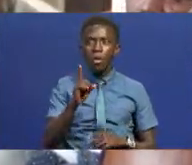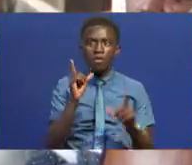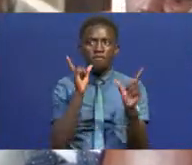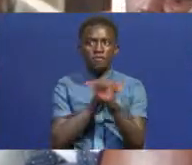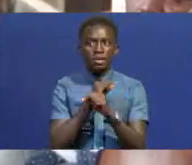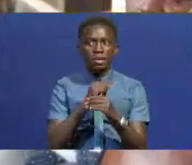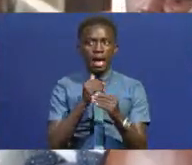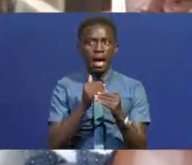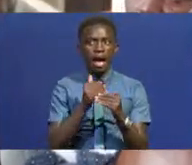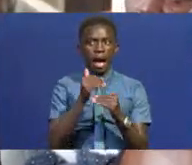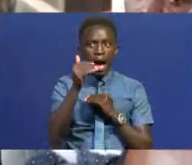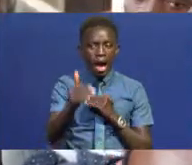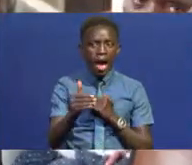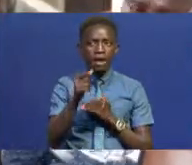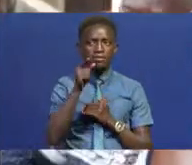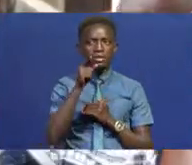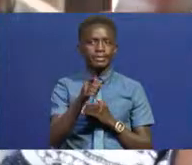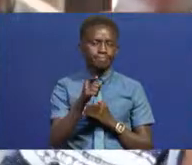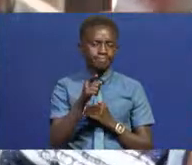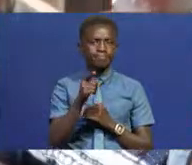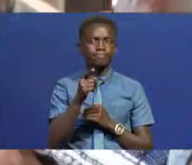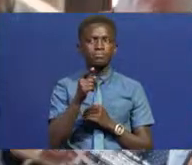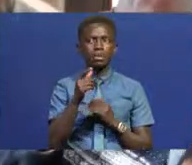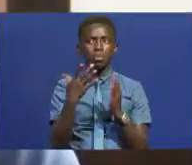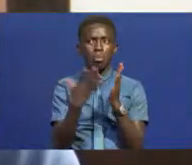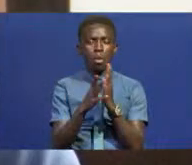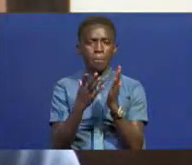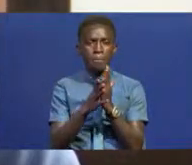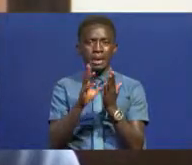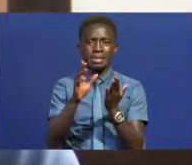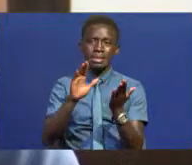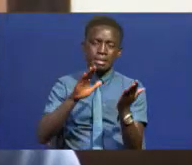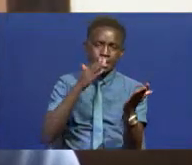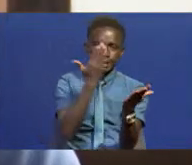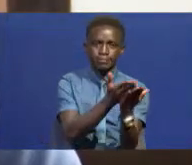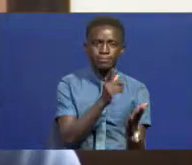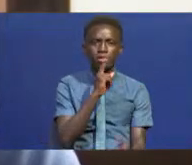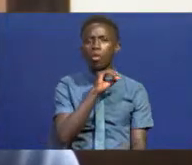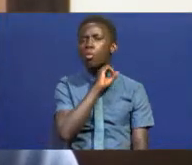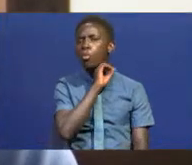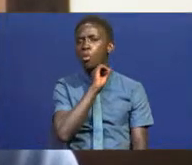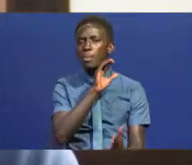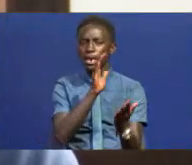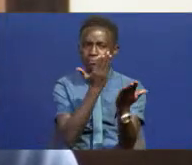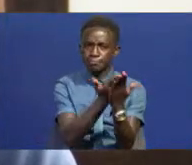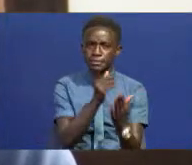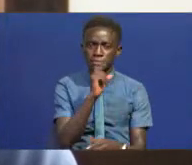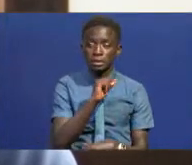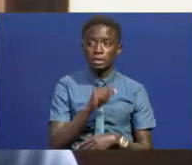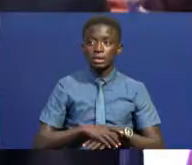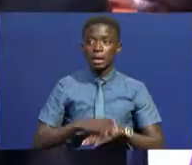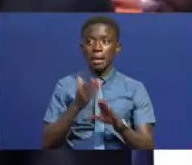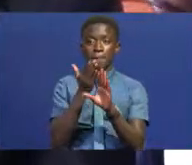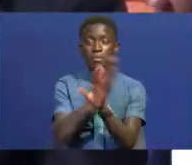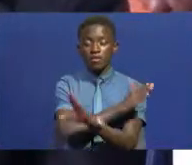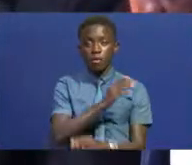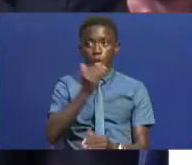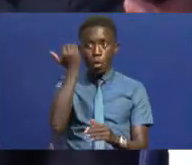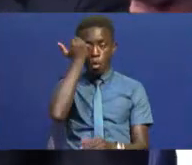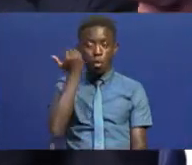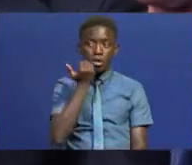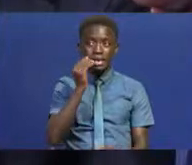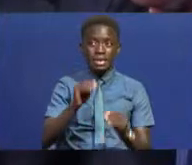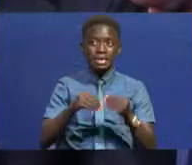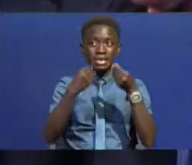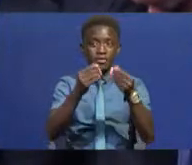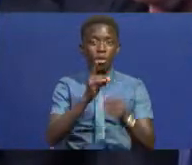already been registered, Your Honor. That is what I mean. Before the court could issue orders sought by the prosecution, the